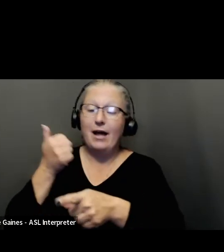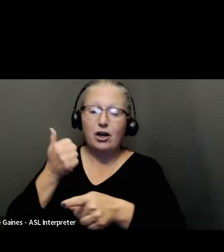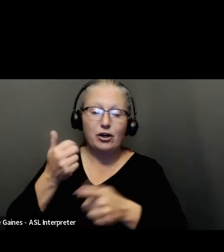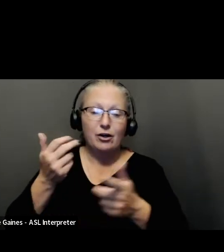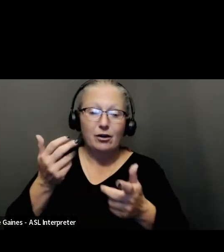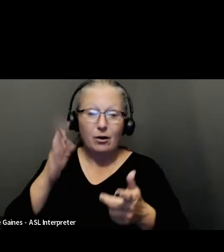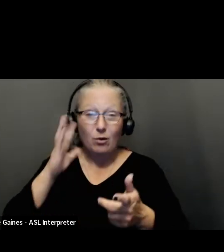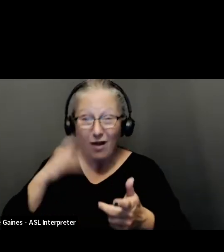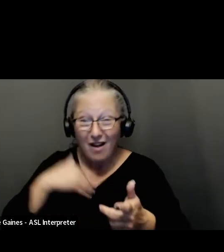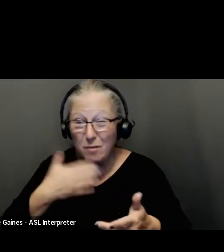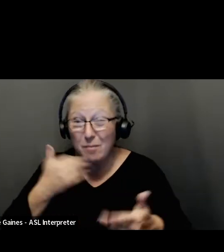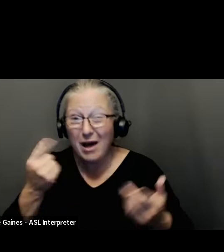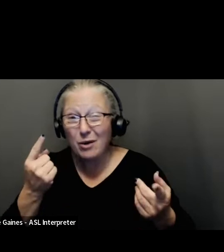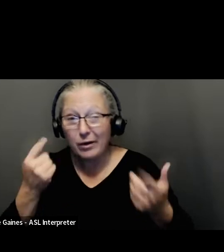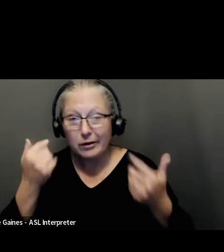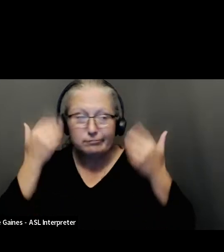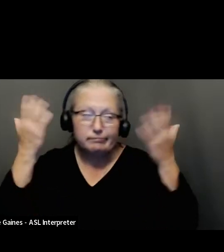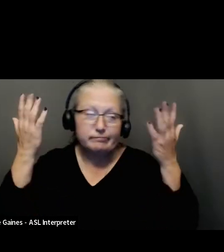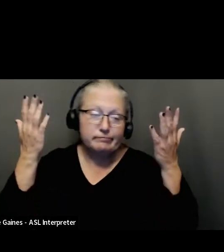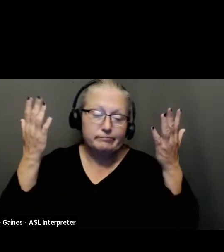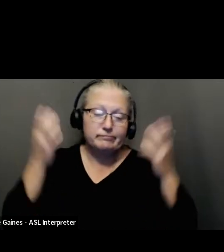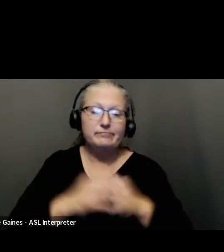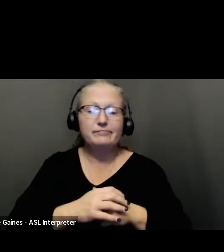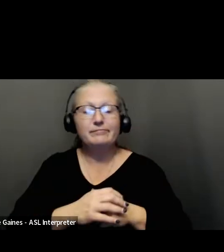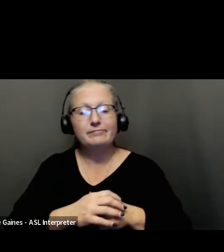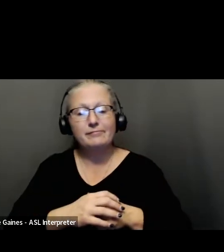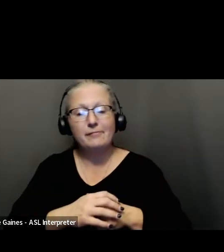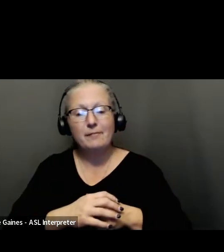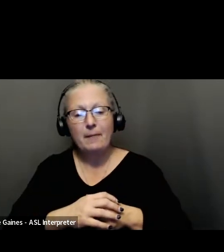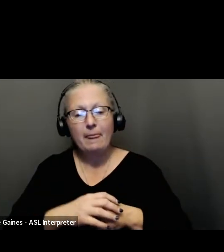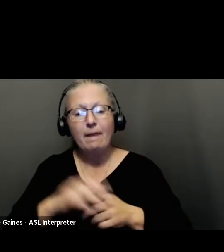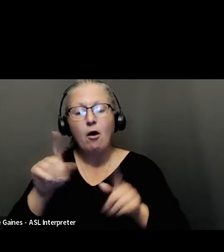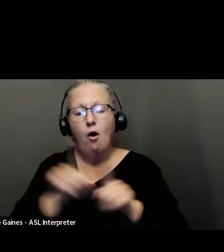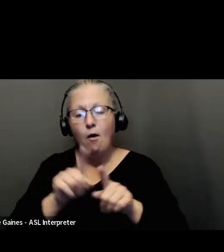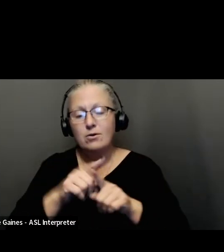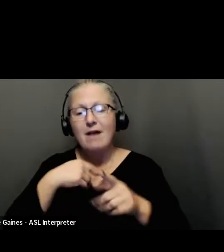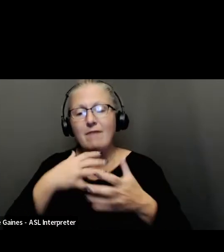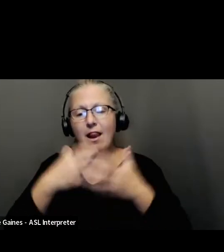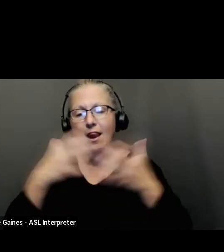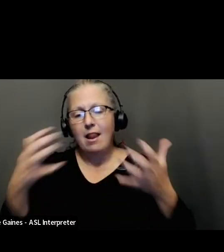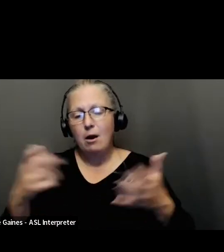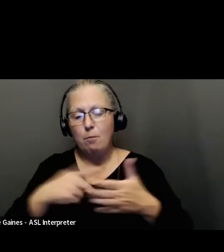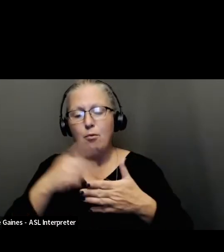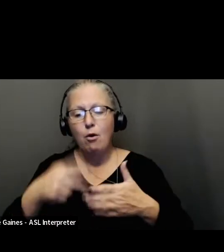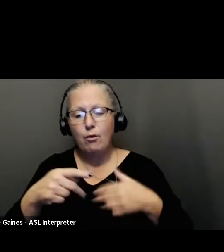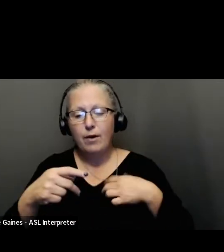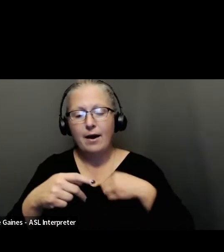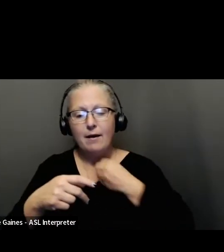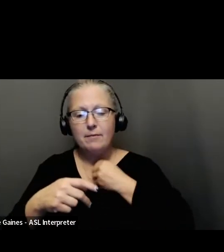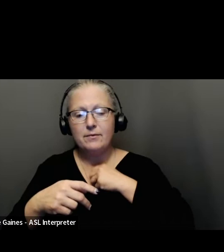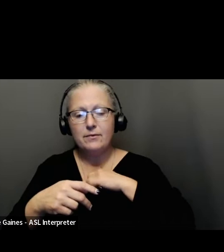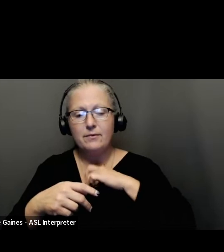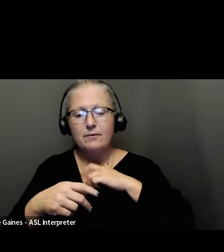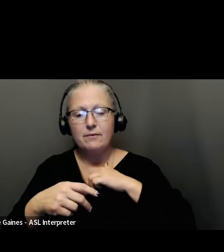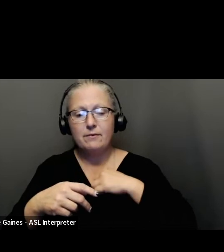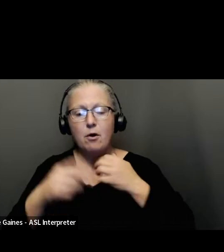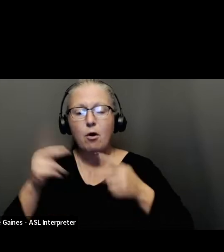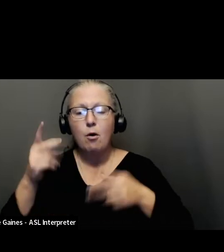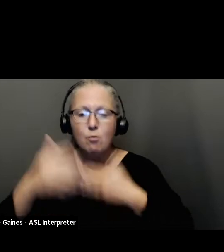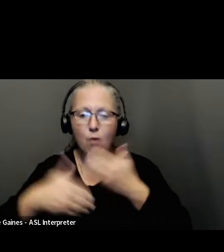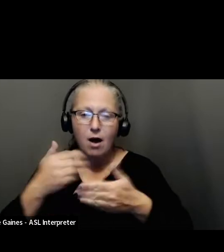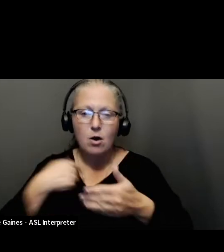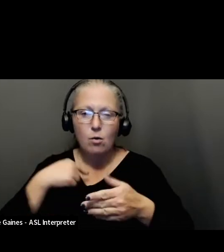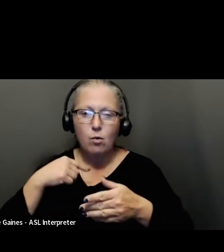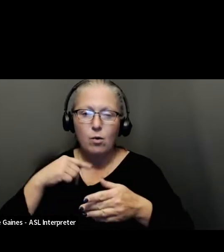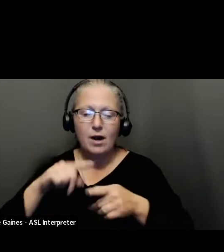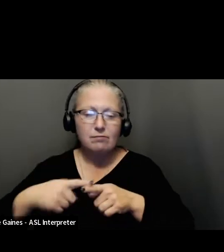is there a better one? I don't know. Also, we have a lot of programs that processes that we initiated